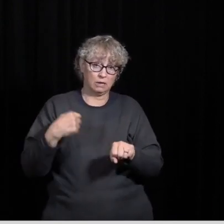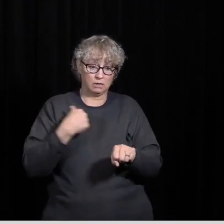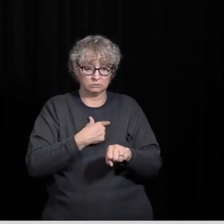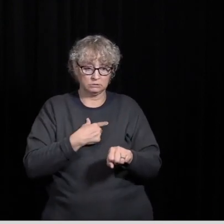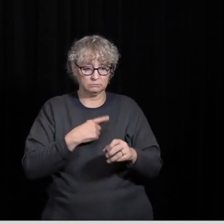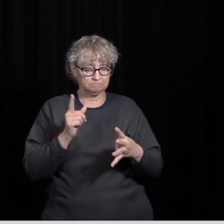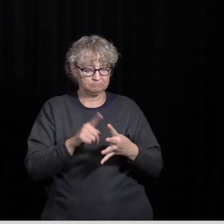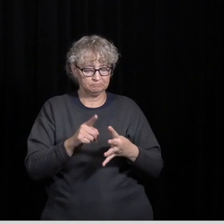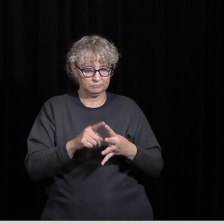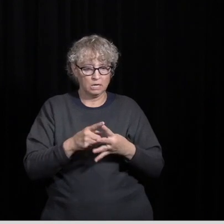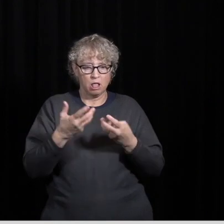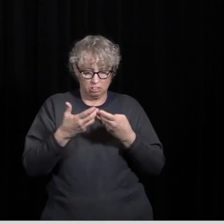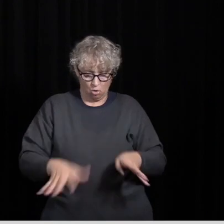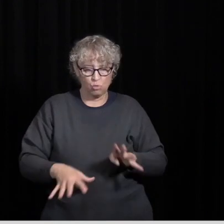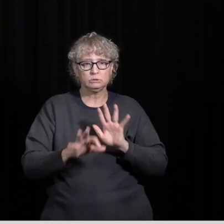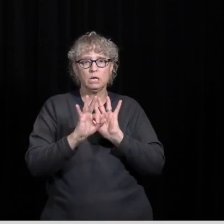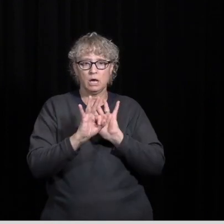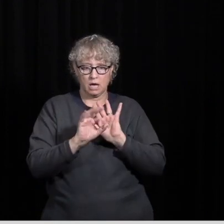First is loss of identity.